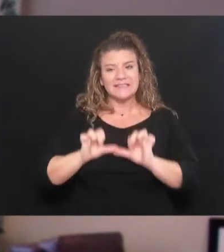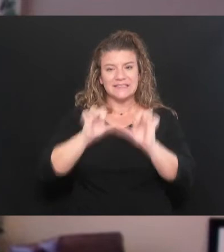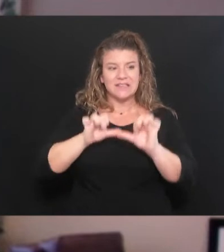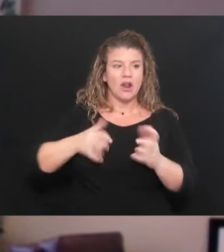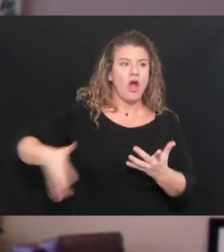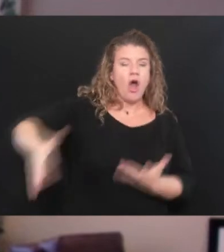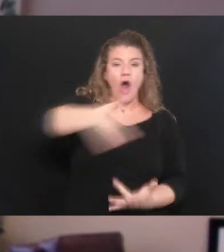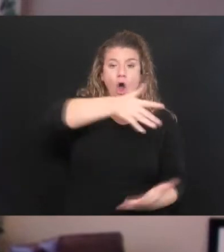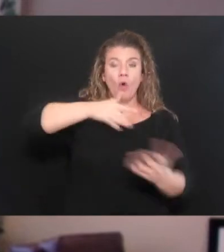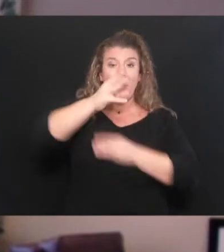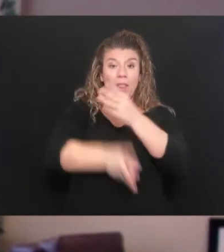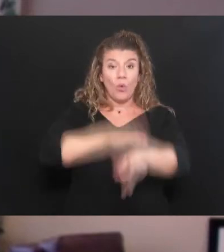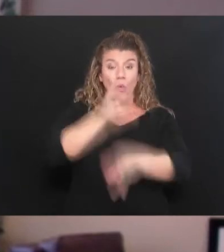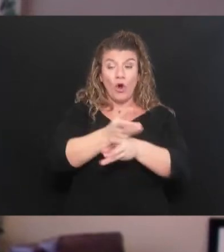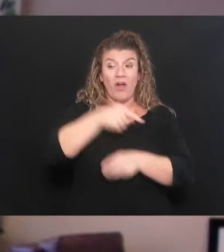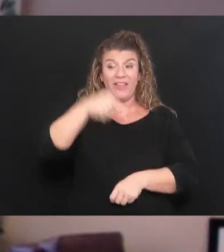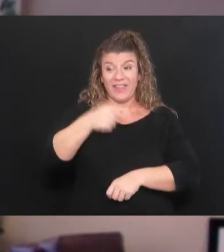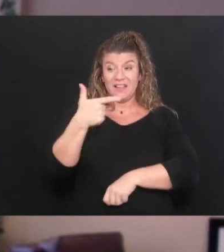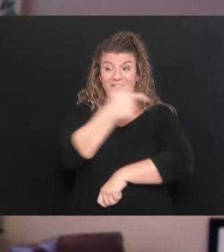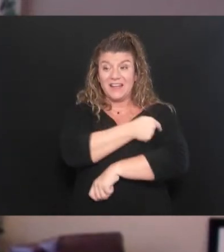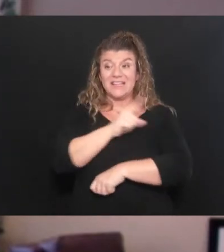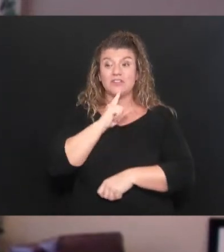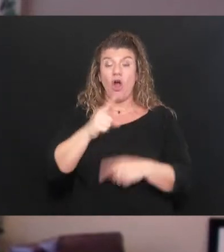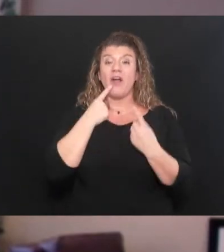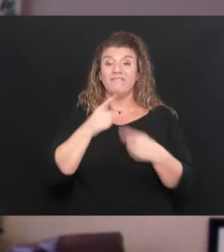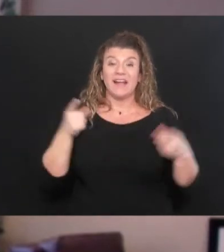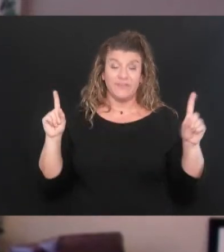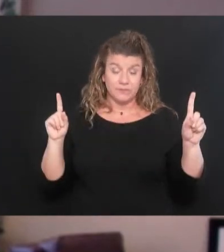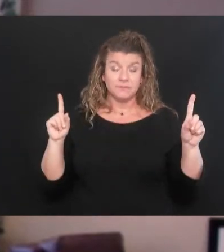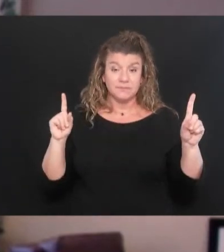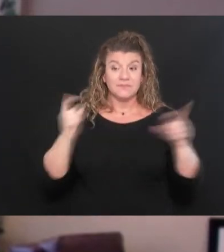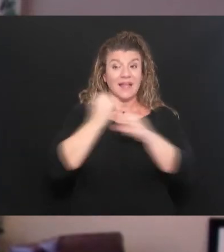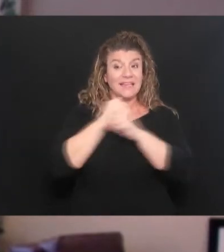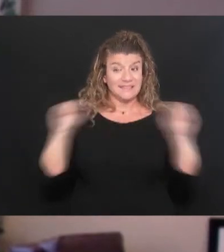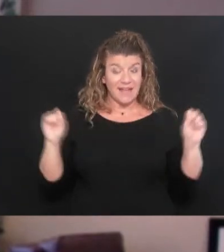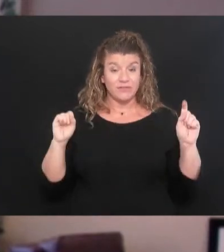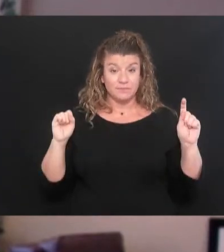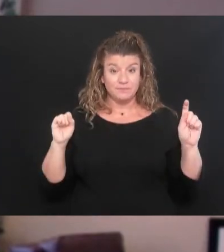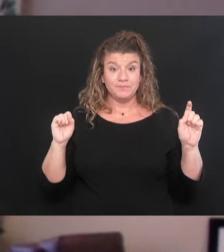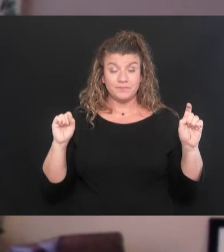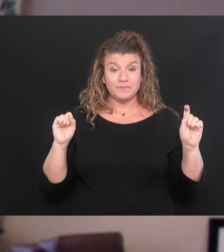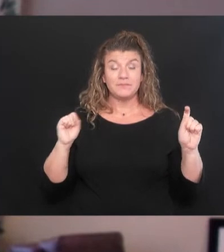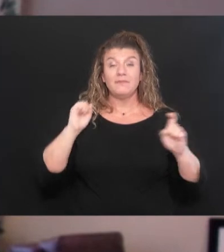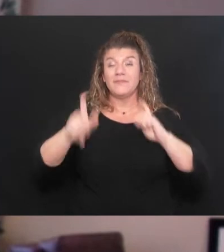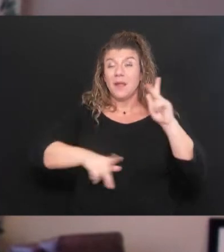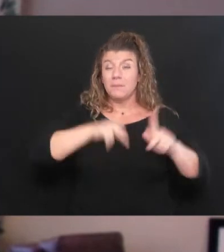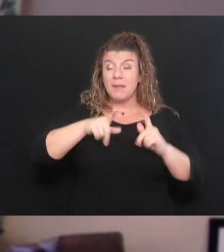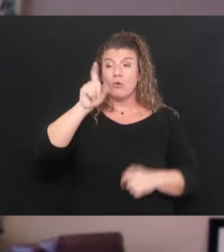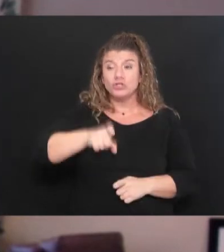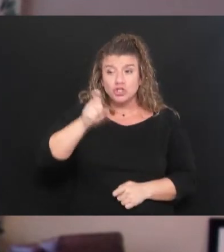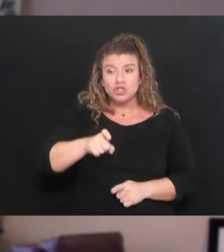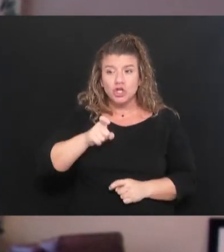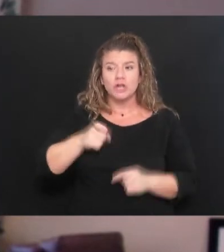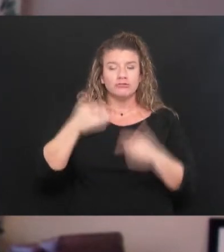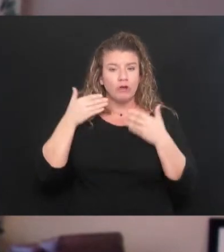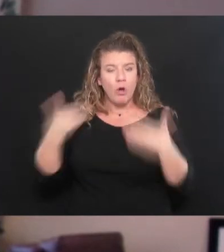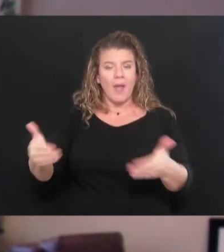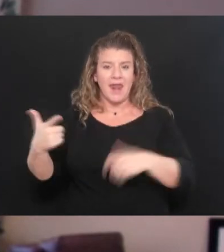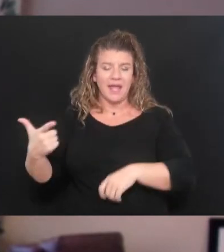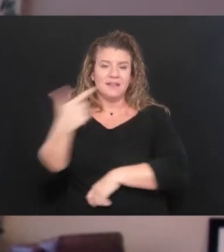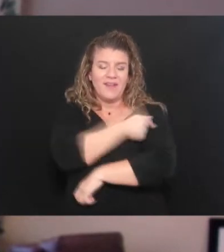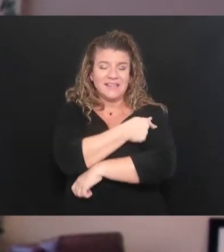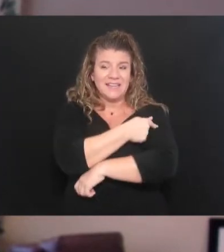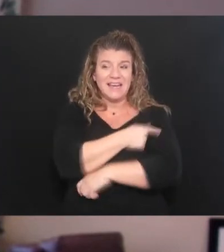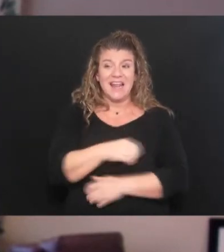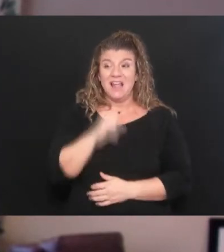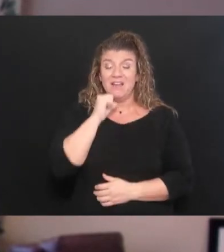these vaccines are incredibly effective and incredibly safe, and people should take it. And if you're